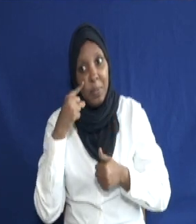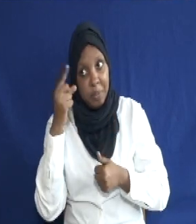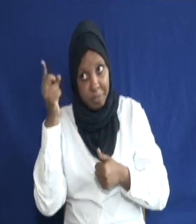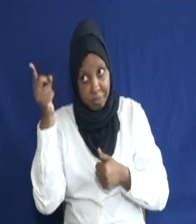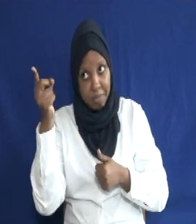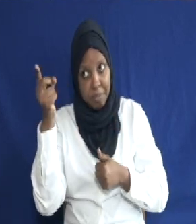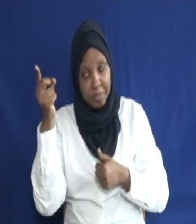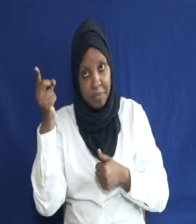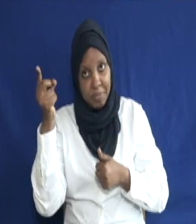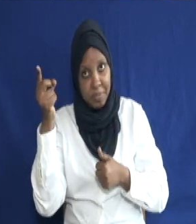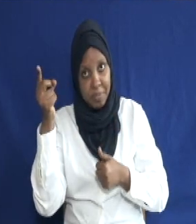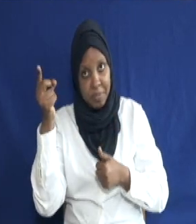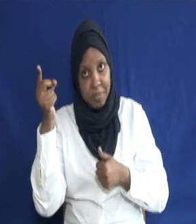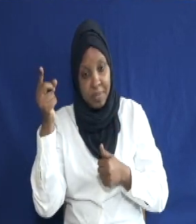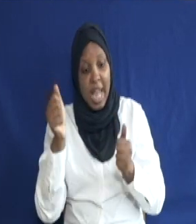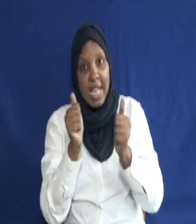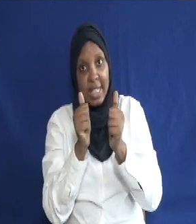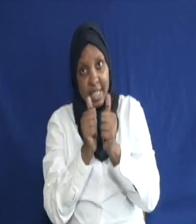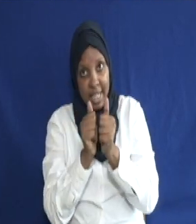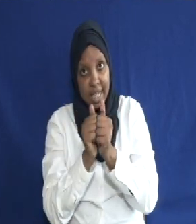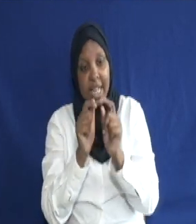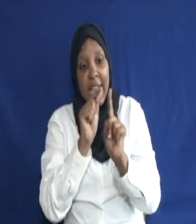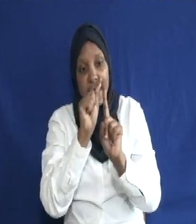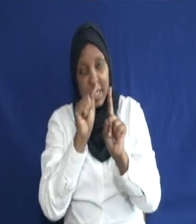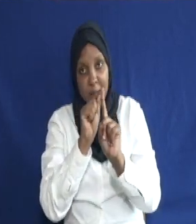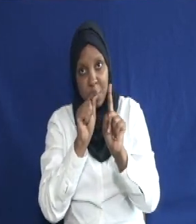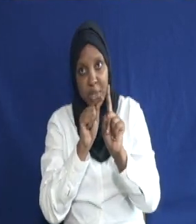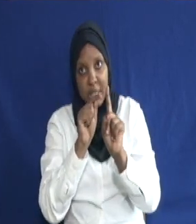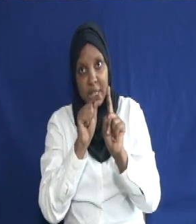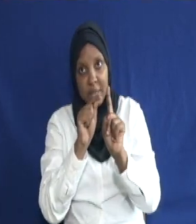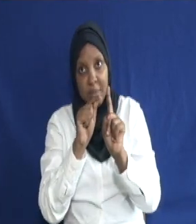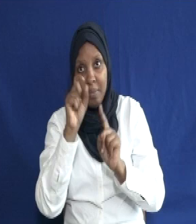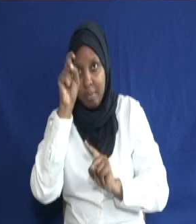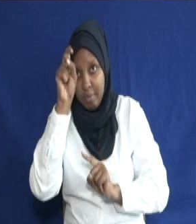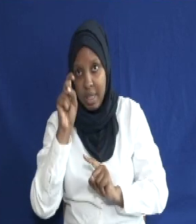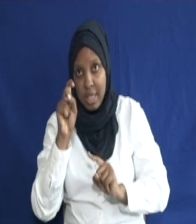here 10 exponent x is equal to 100, this